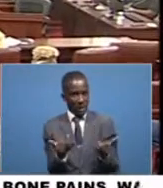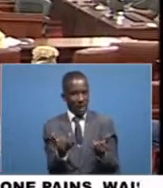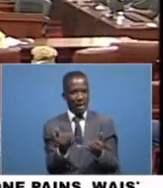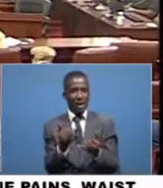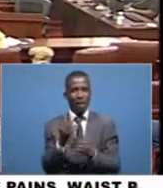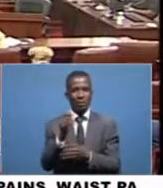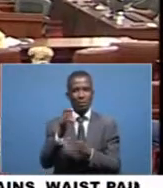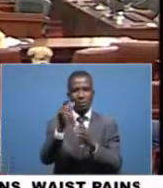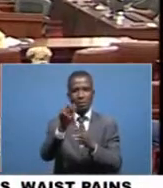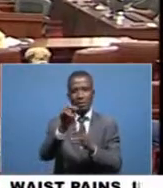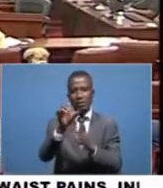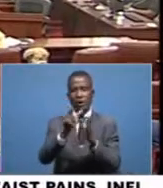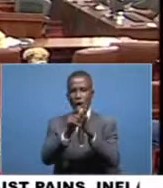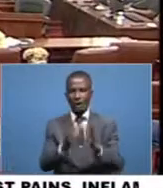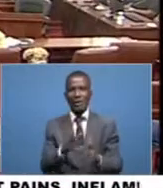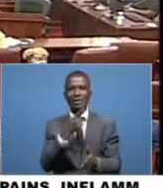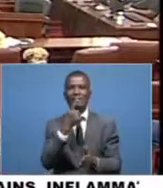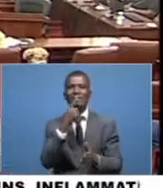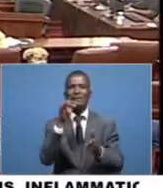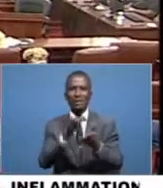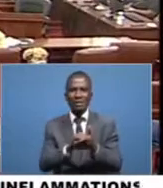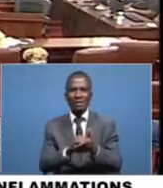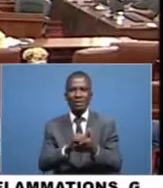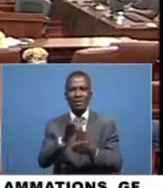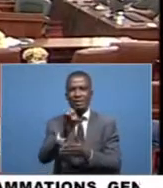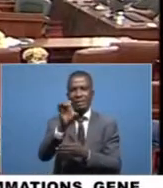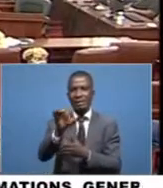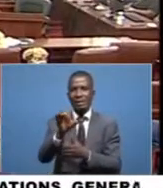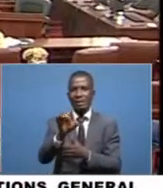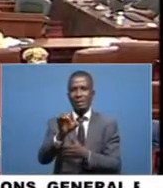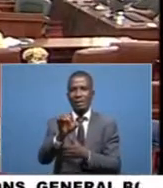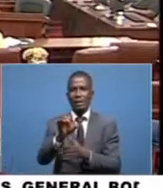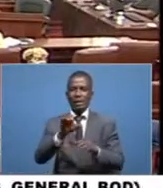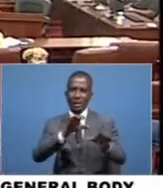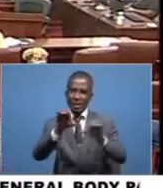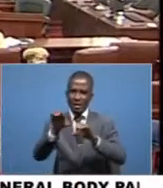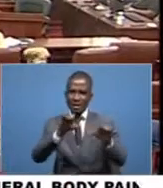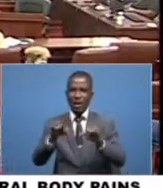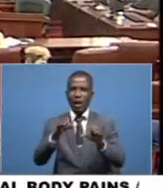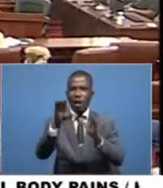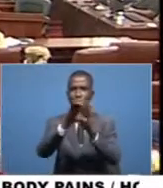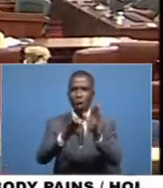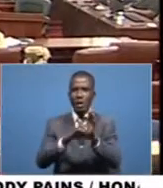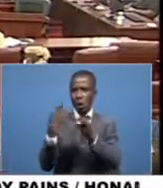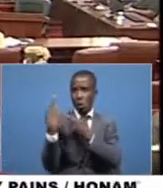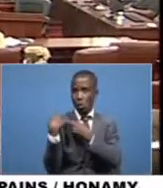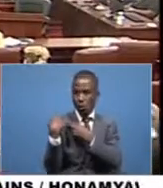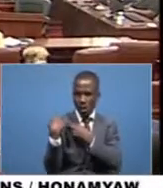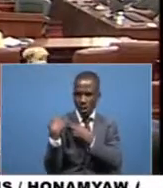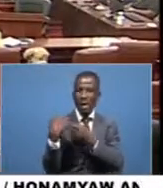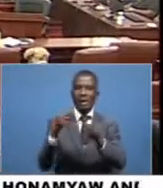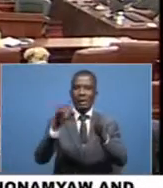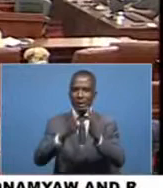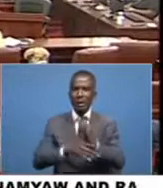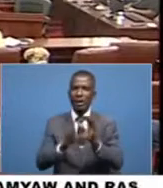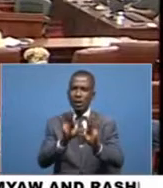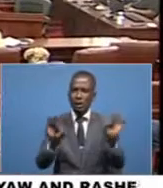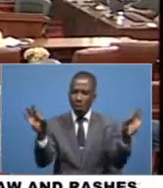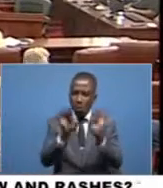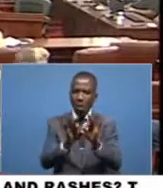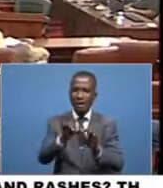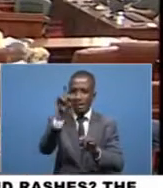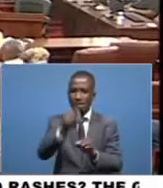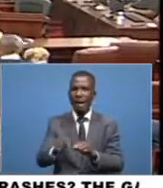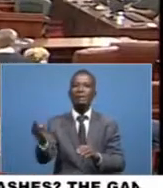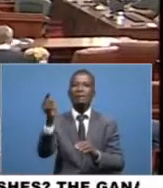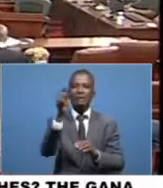the petitioner has argued that because the first respondent performs a very important constitutional duty when it is sued in an action such as this